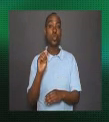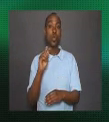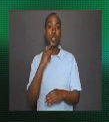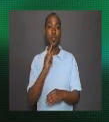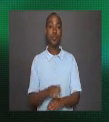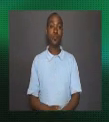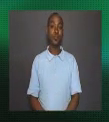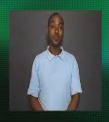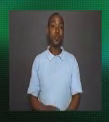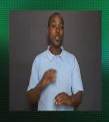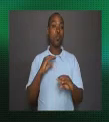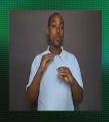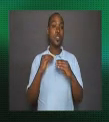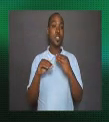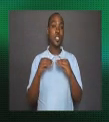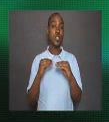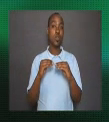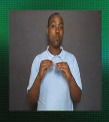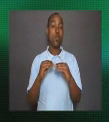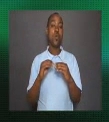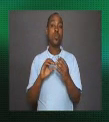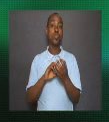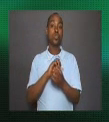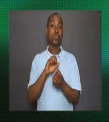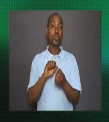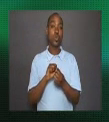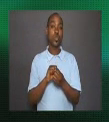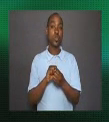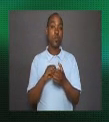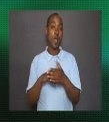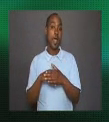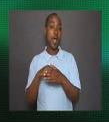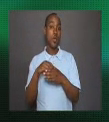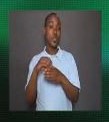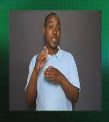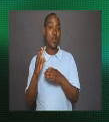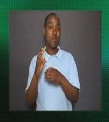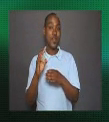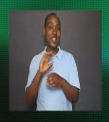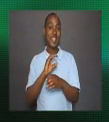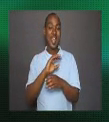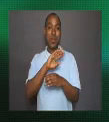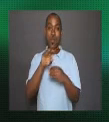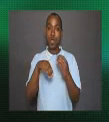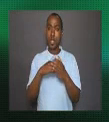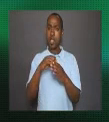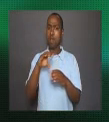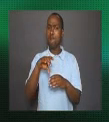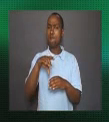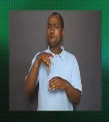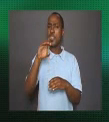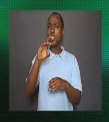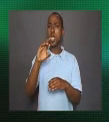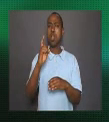If the concentration of the solution on the outside of the cell membrane is higher